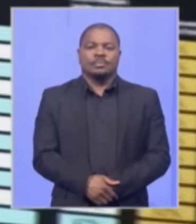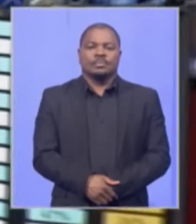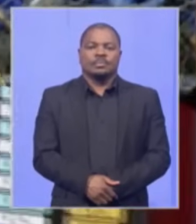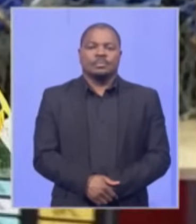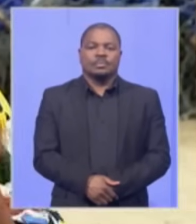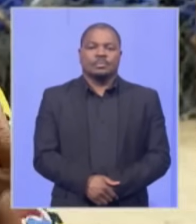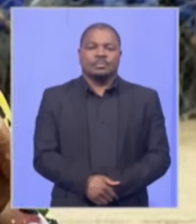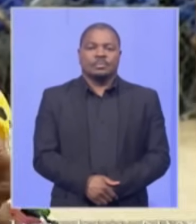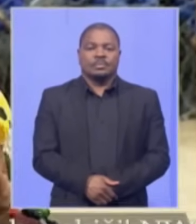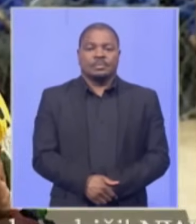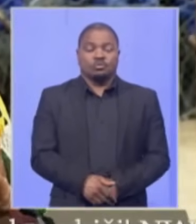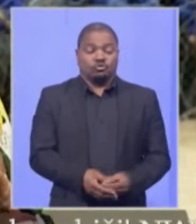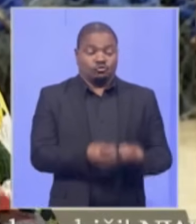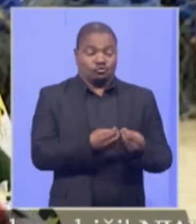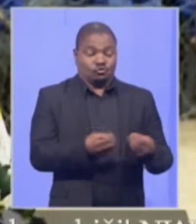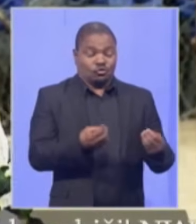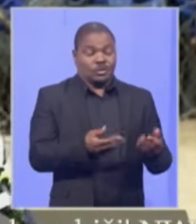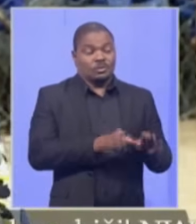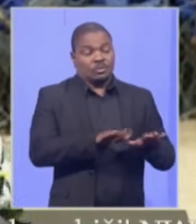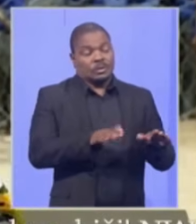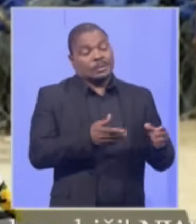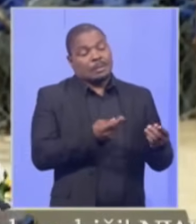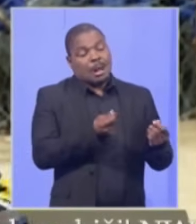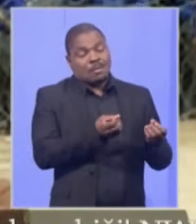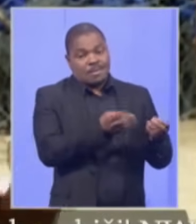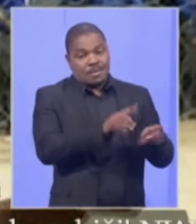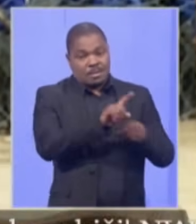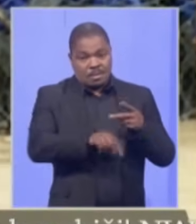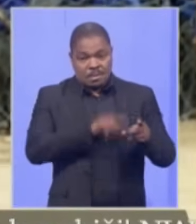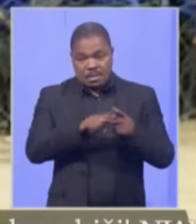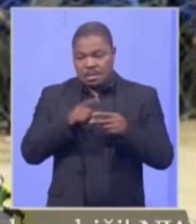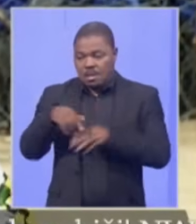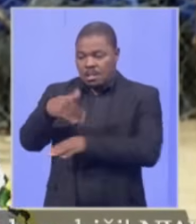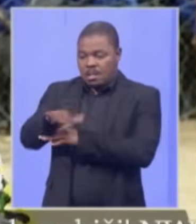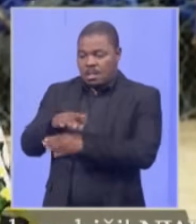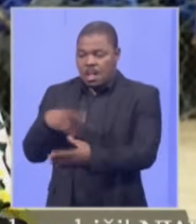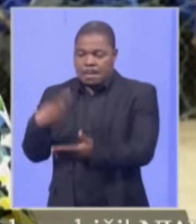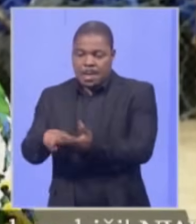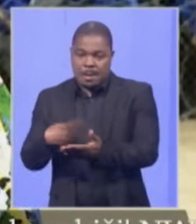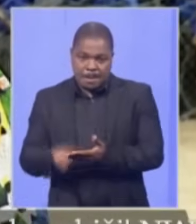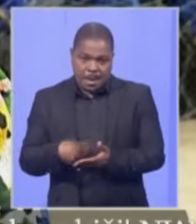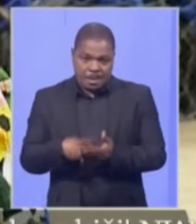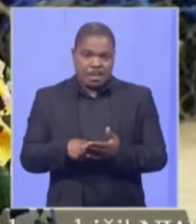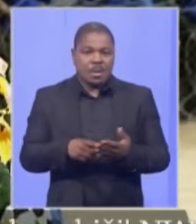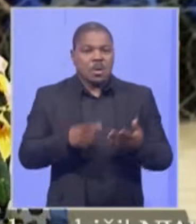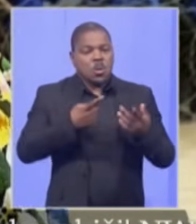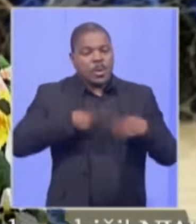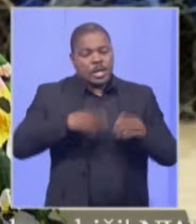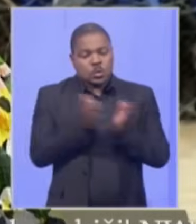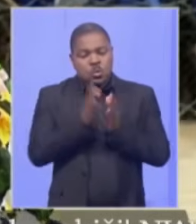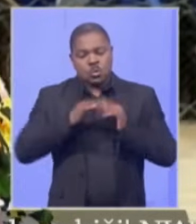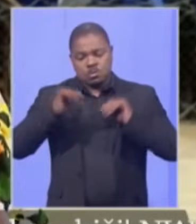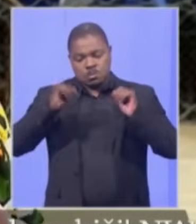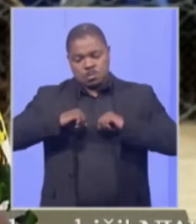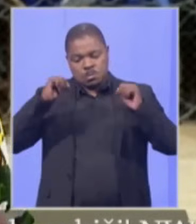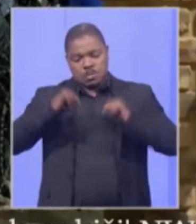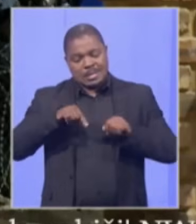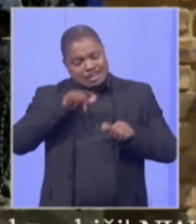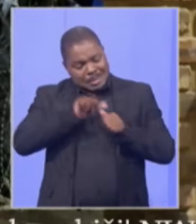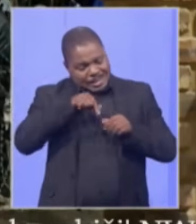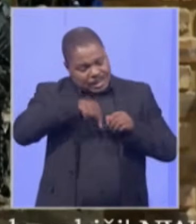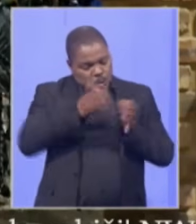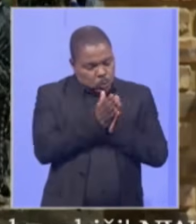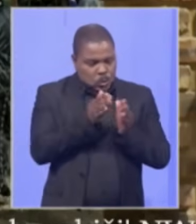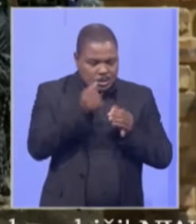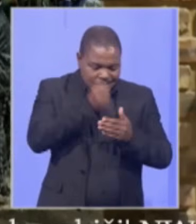Le go na bana tšhelete ya gore bana ba tle go reka mo ntle mo minimum re dumalane le sekolo gore bana ba apelo mo sekolong.